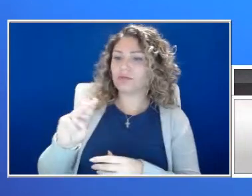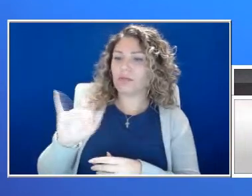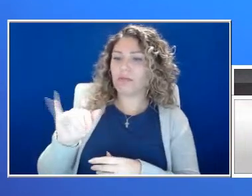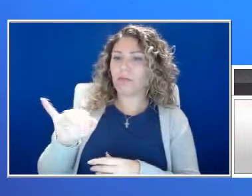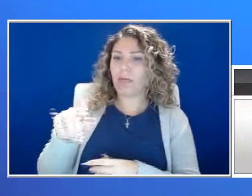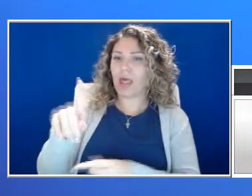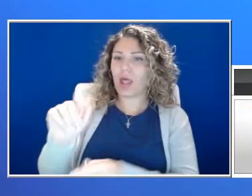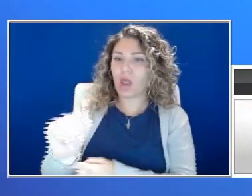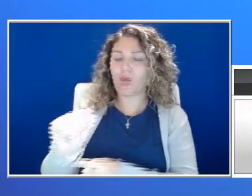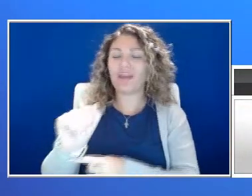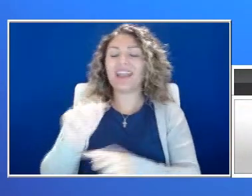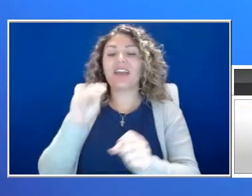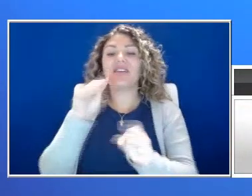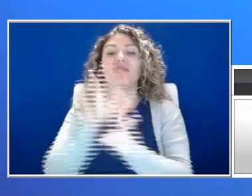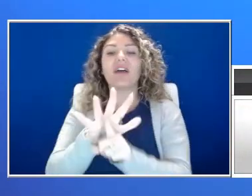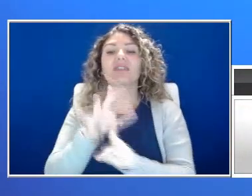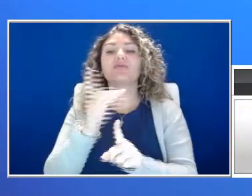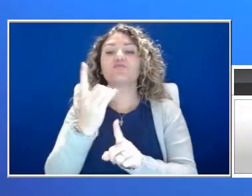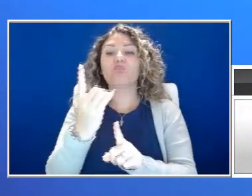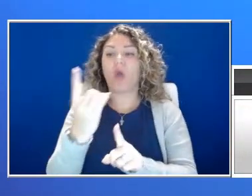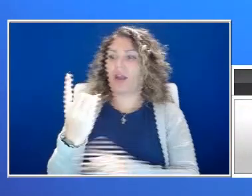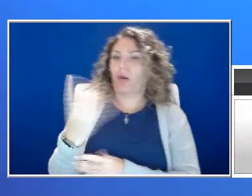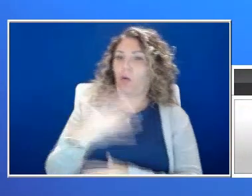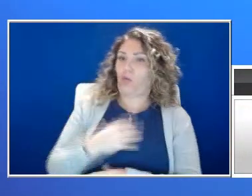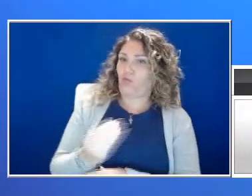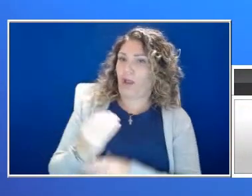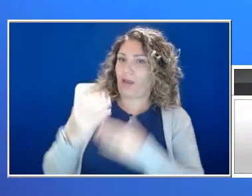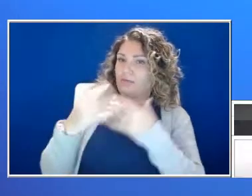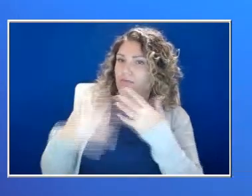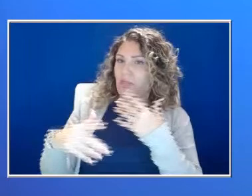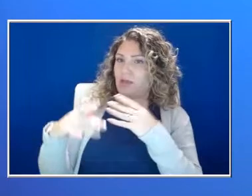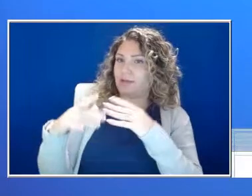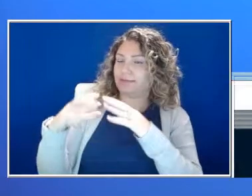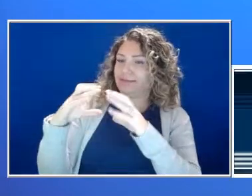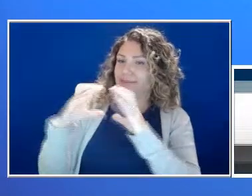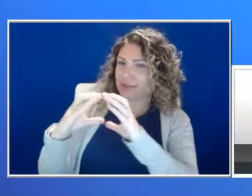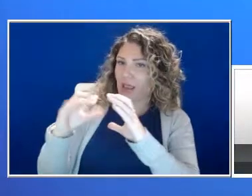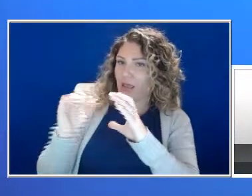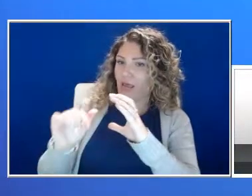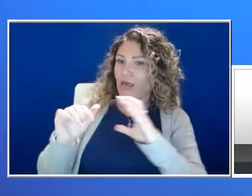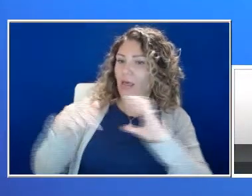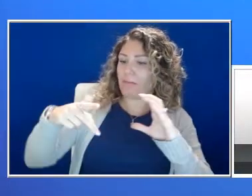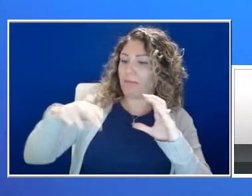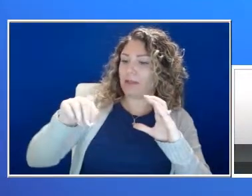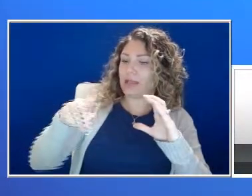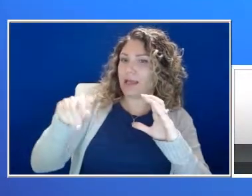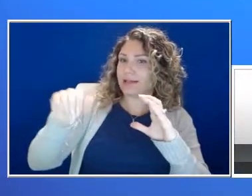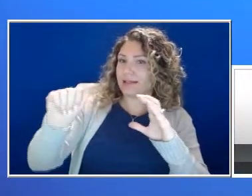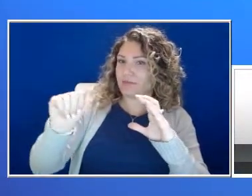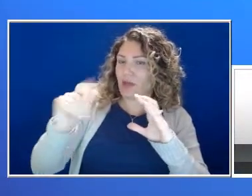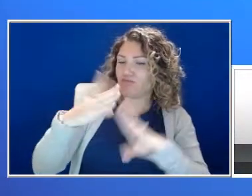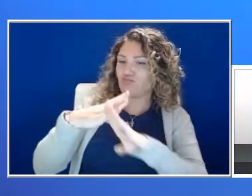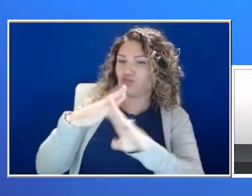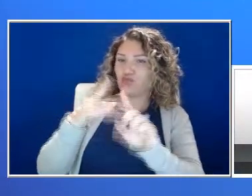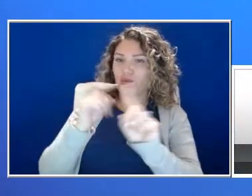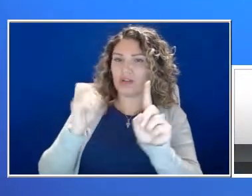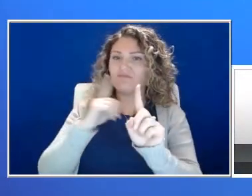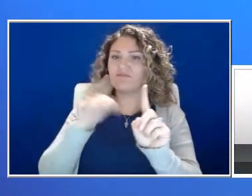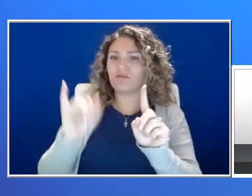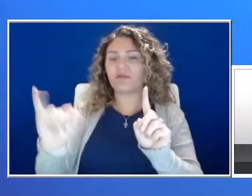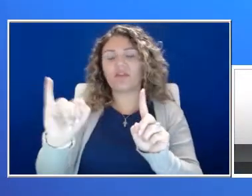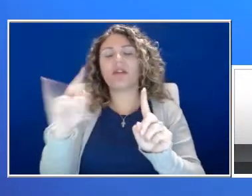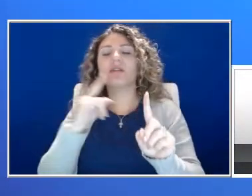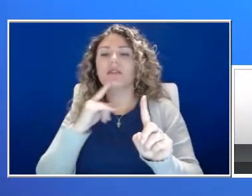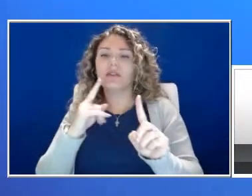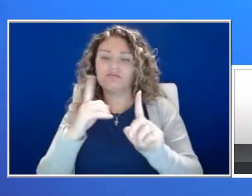white blood cells called plasma cells. We have the plasma cells supposed to protect us from infection, produce antibodies in order to protect us for any